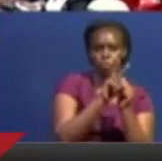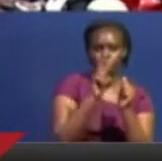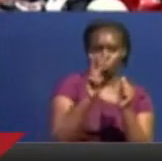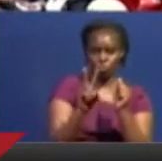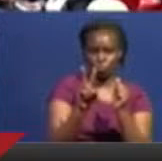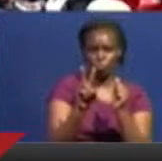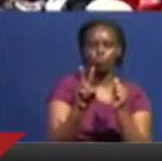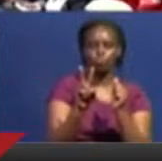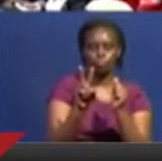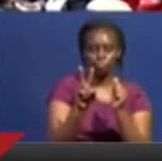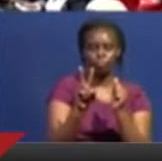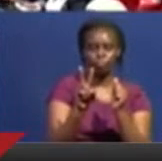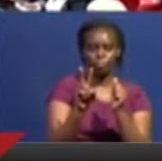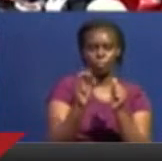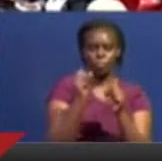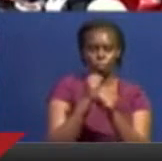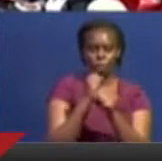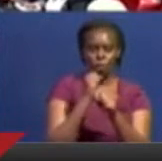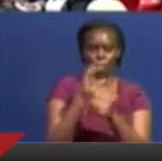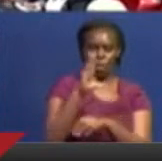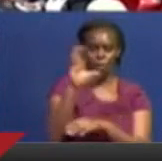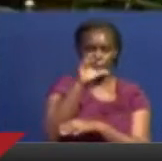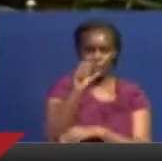2022, albeit